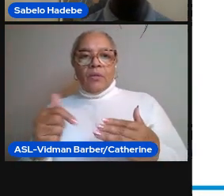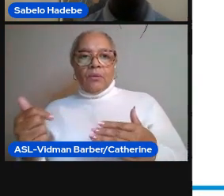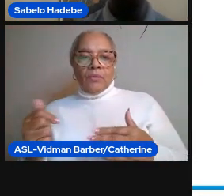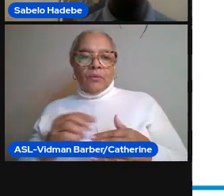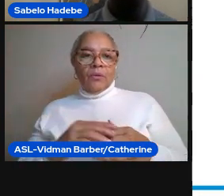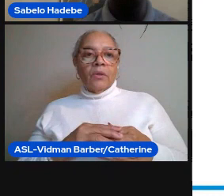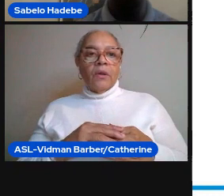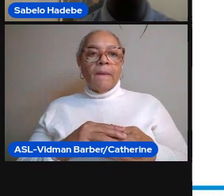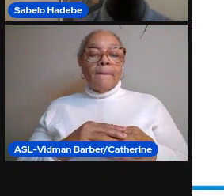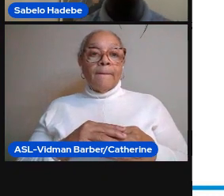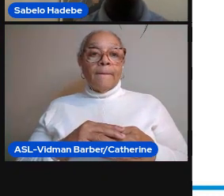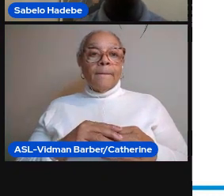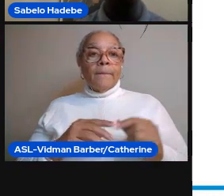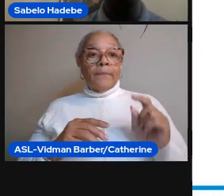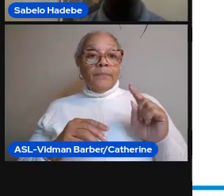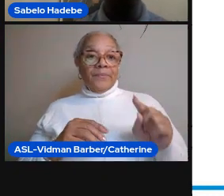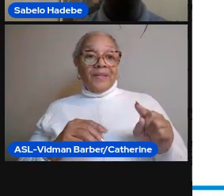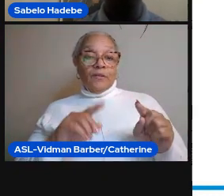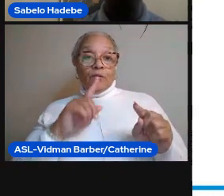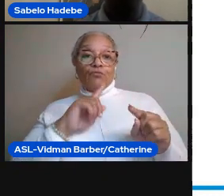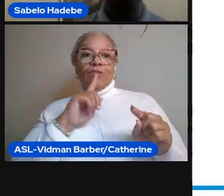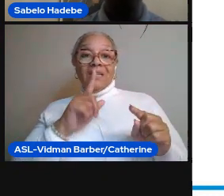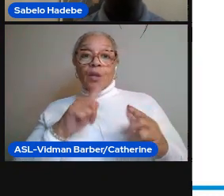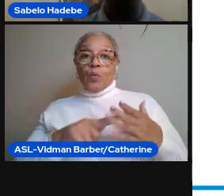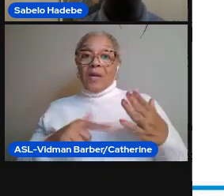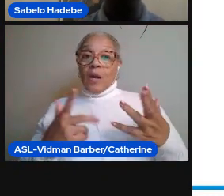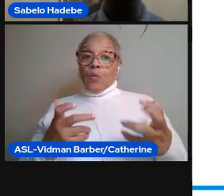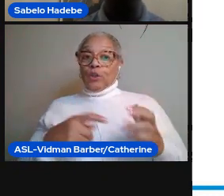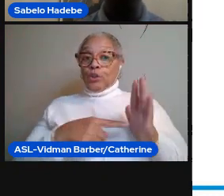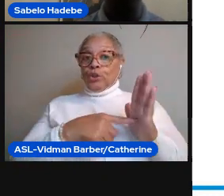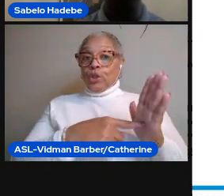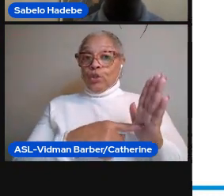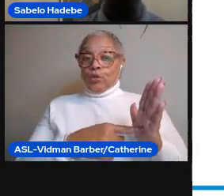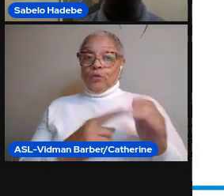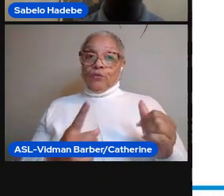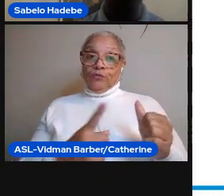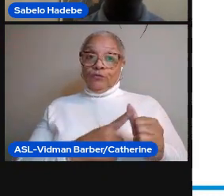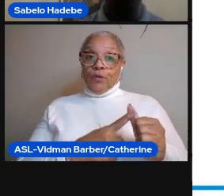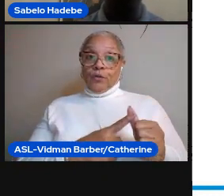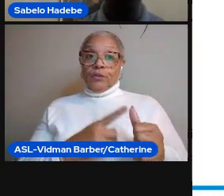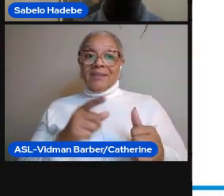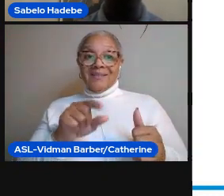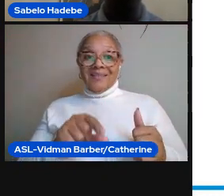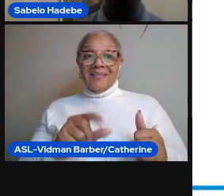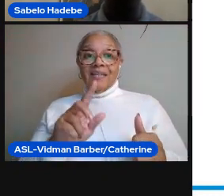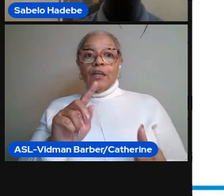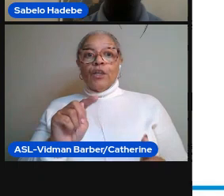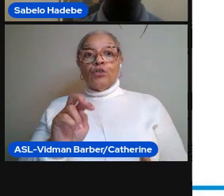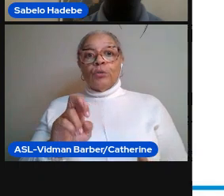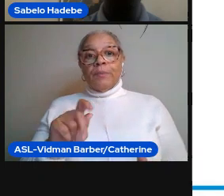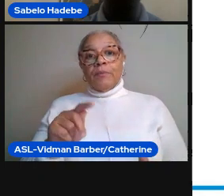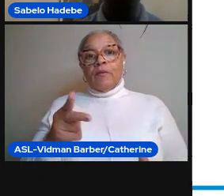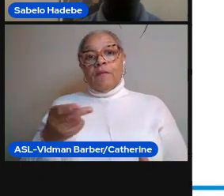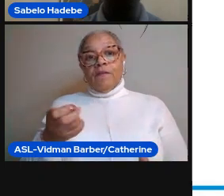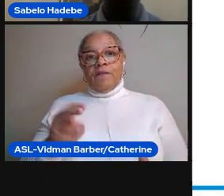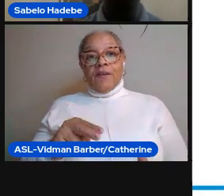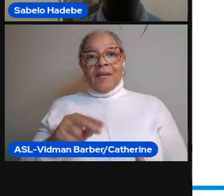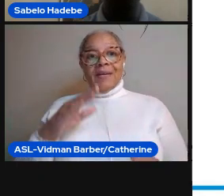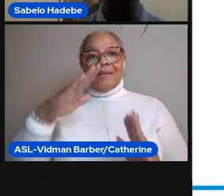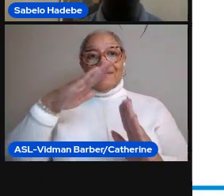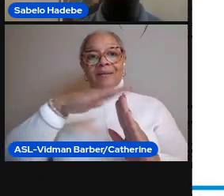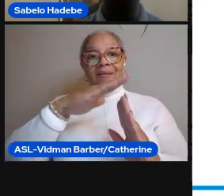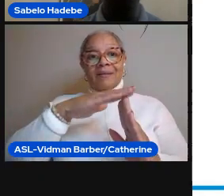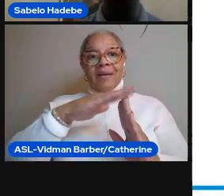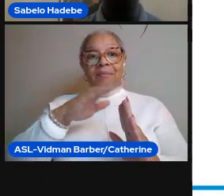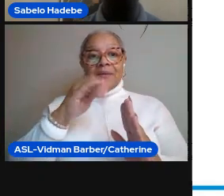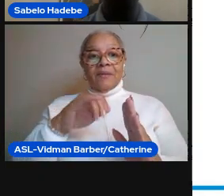So this is actually what I wanted to show you initially, that this is tryptophan here at the top, and this is interleukin-4